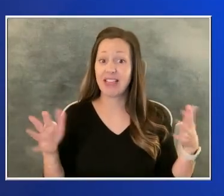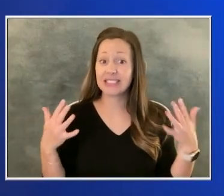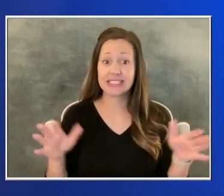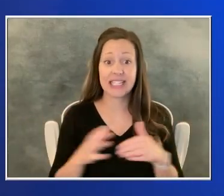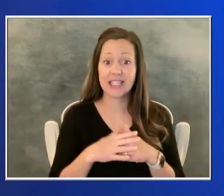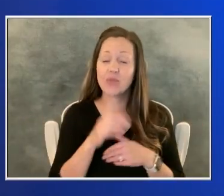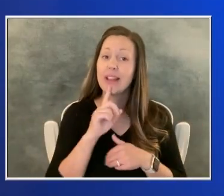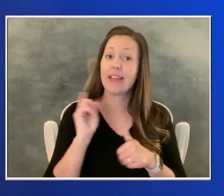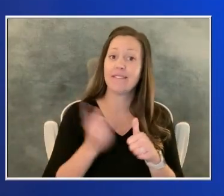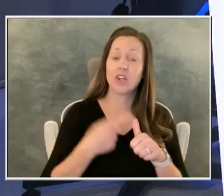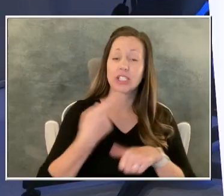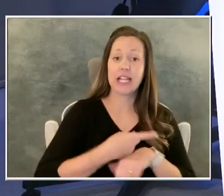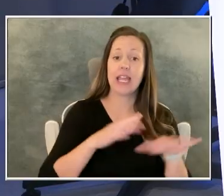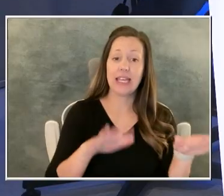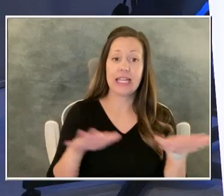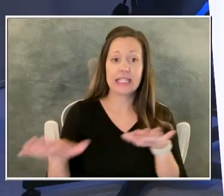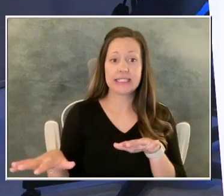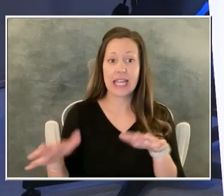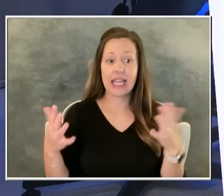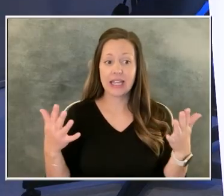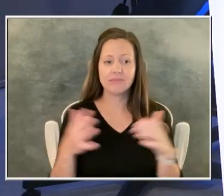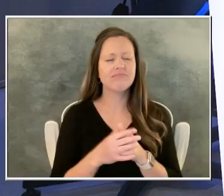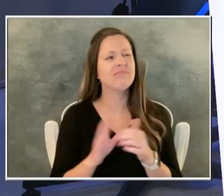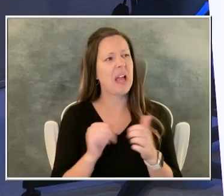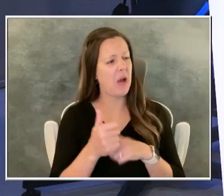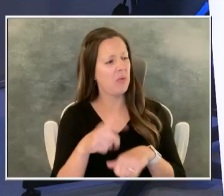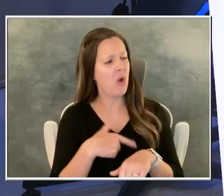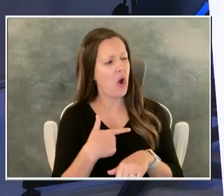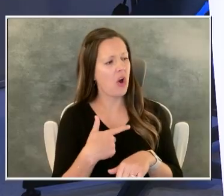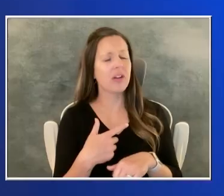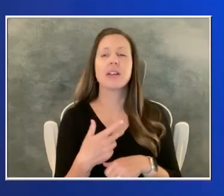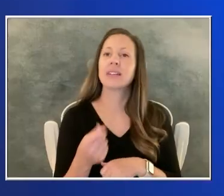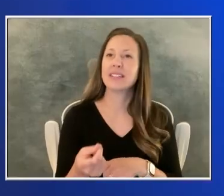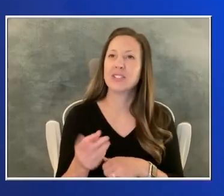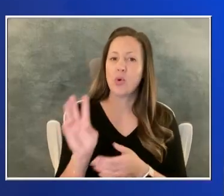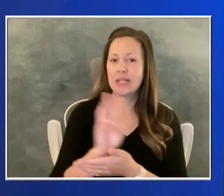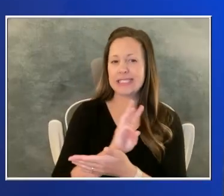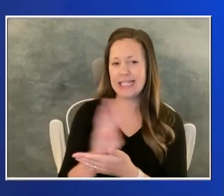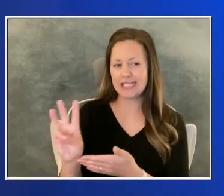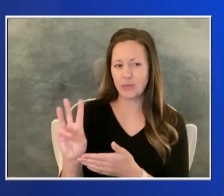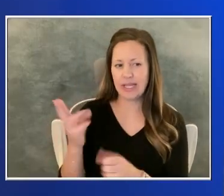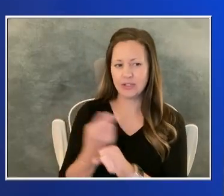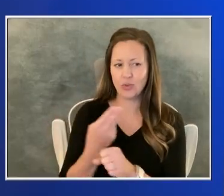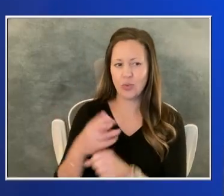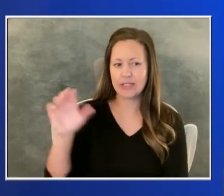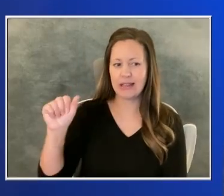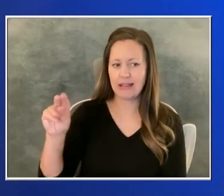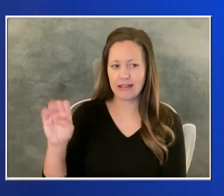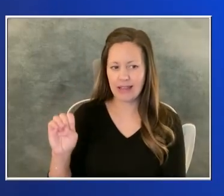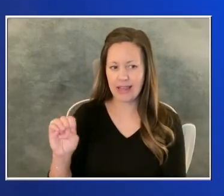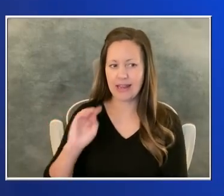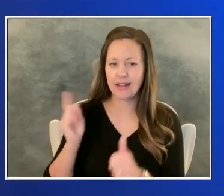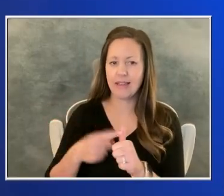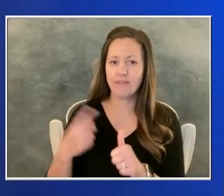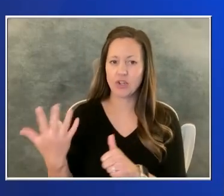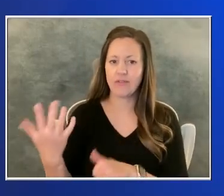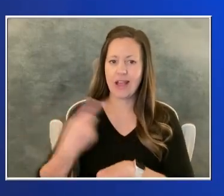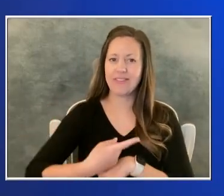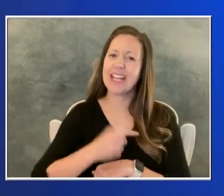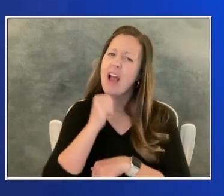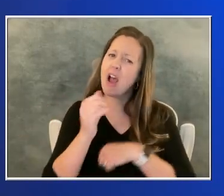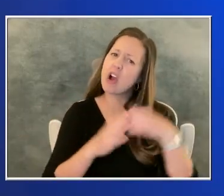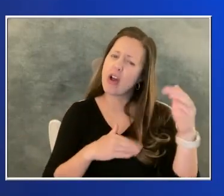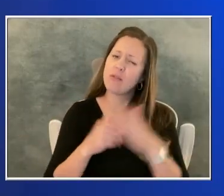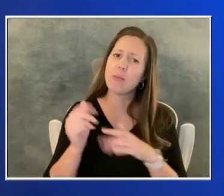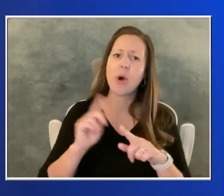easy. About how long? So I would say it's 6 weeks of using the cane. The first 5 days are uncomfortable, definitely